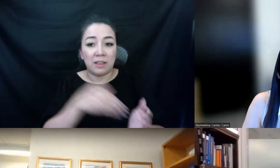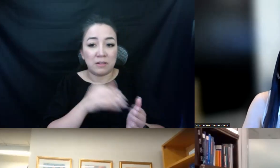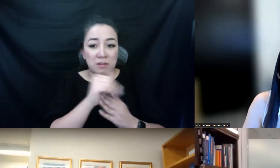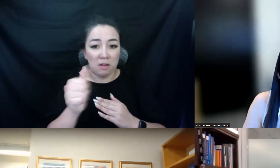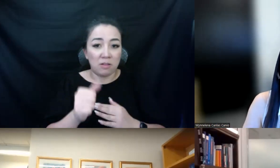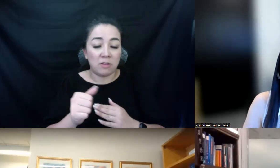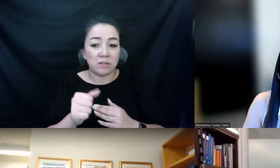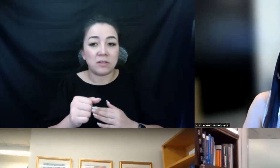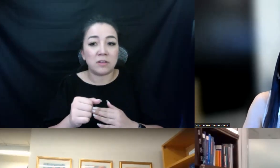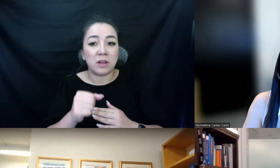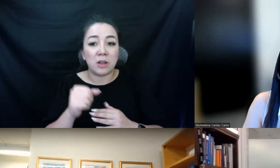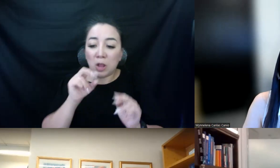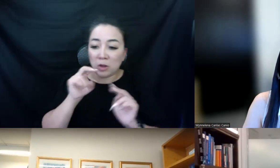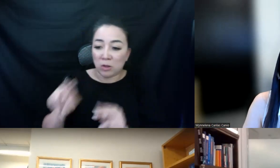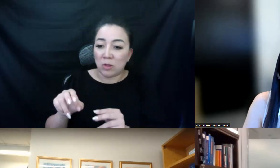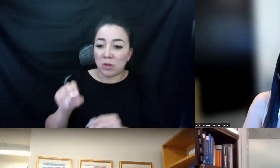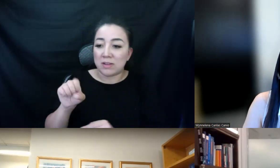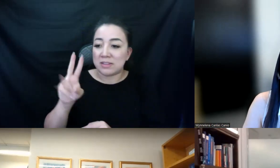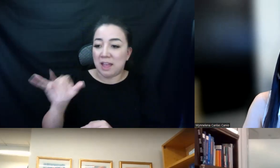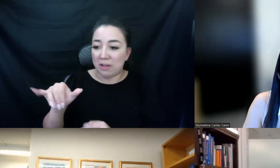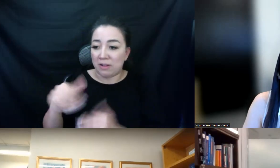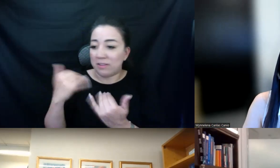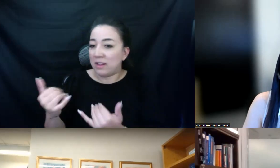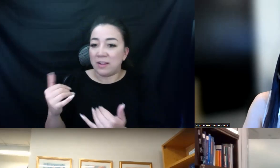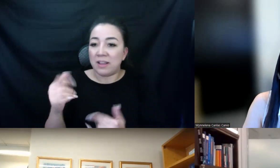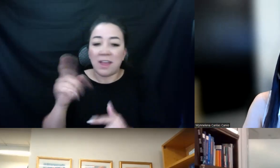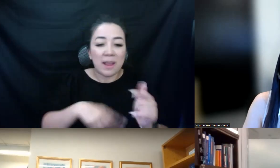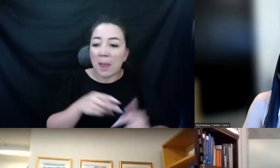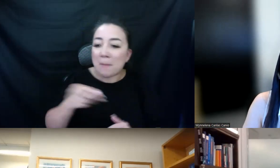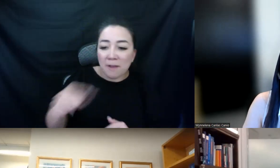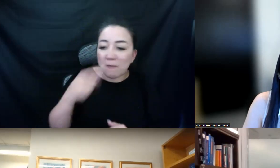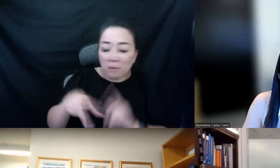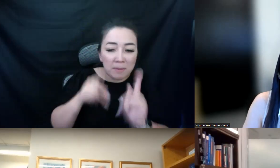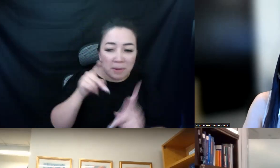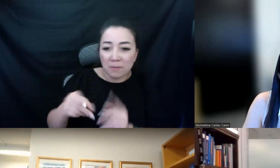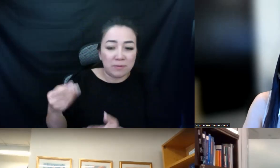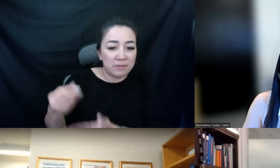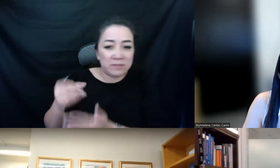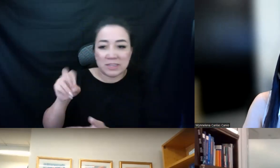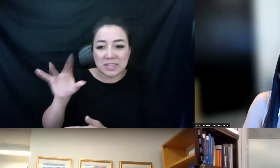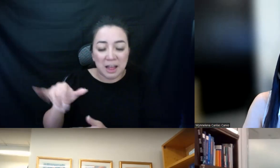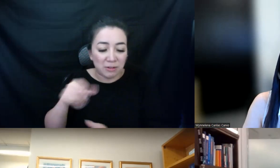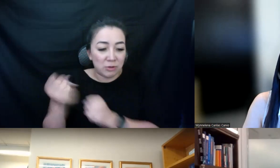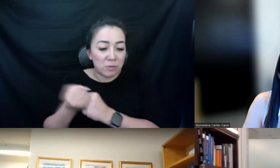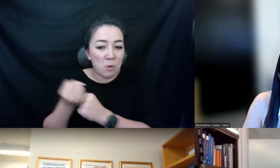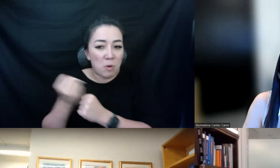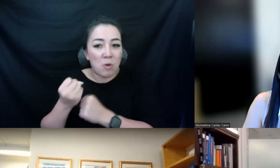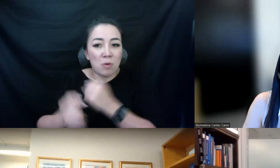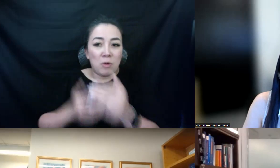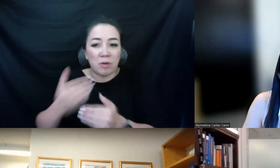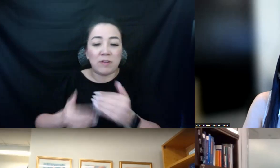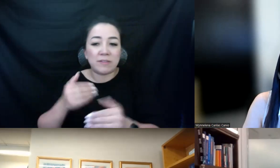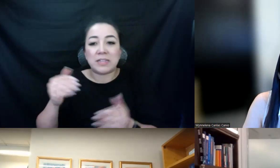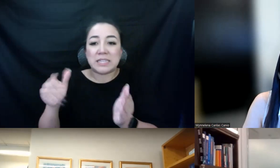can, I mean, and you look at what salaries are today, it just can't pay for people's salaries to support the running of a center.